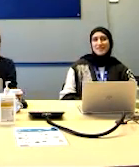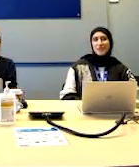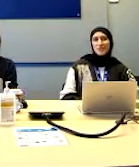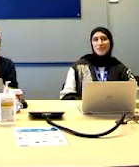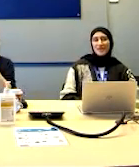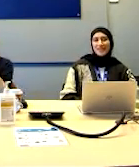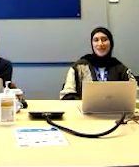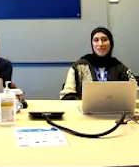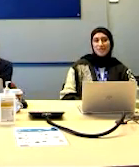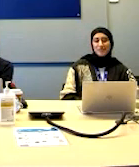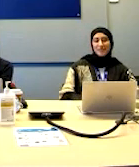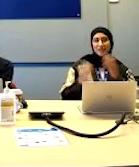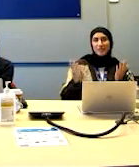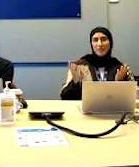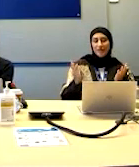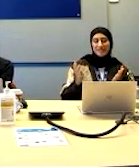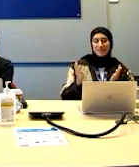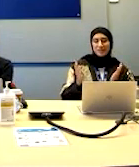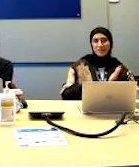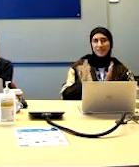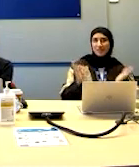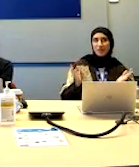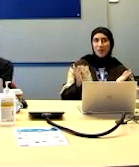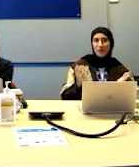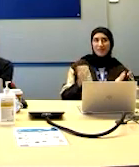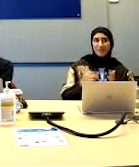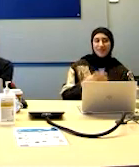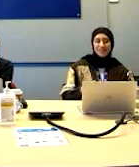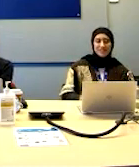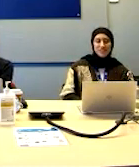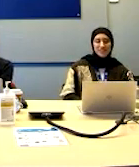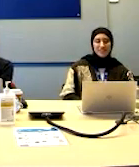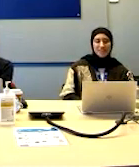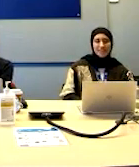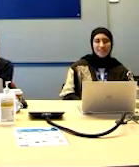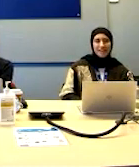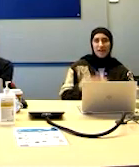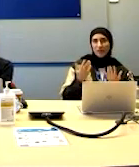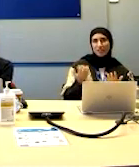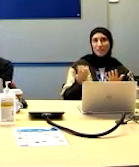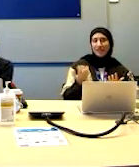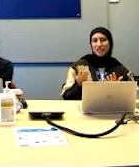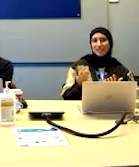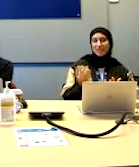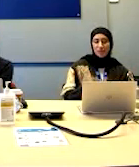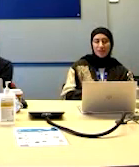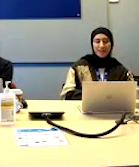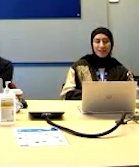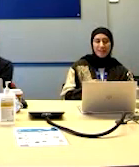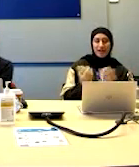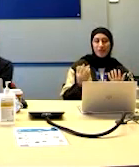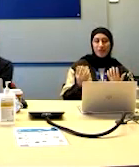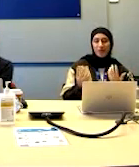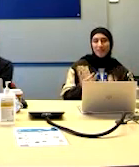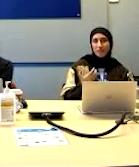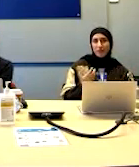Yeah, so the process was really rewarding for us, just seeing how much the patients enjoyed it